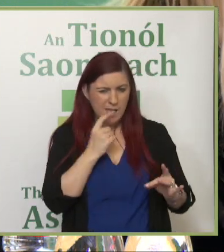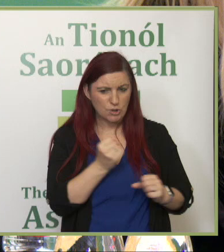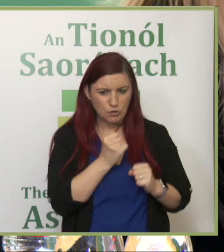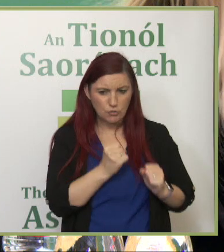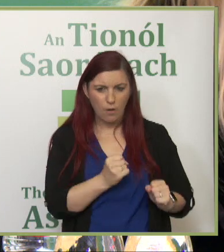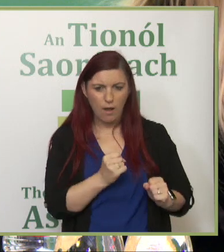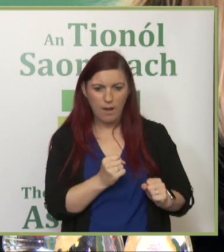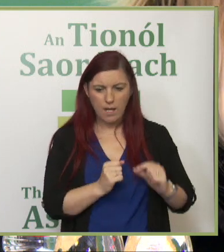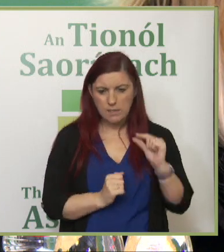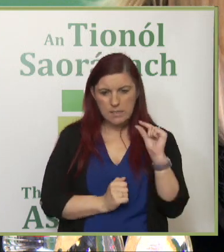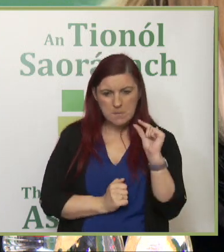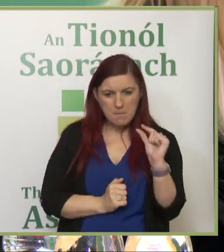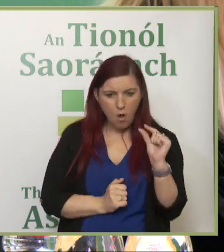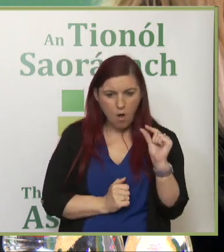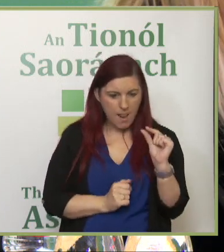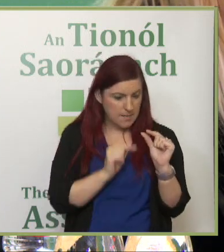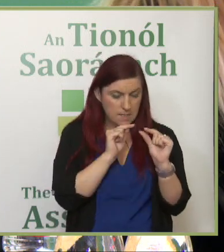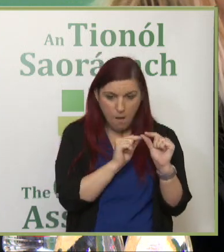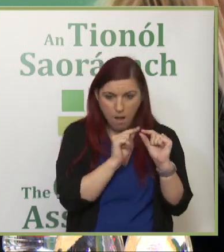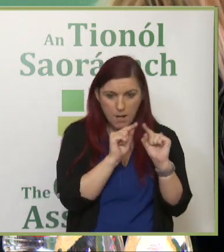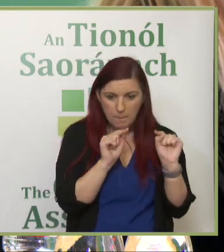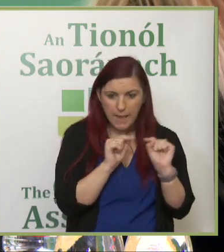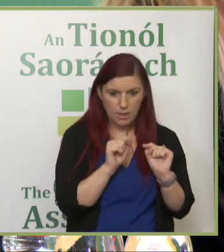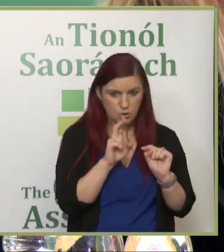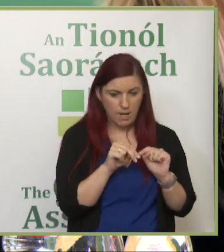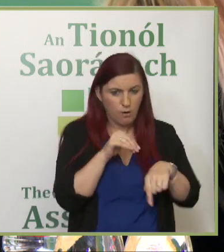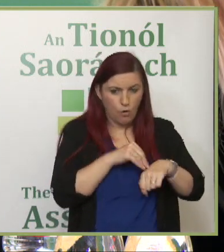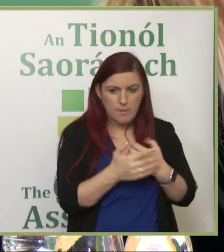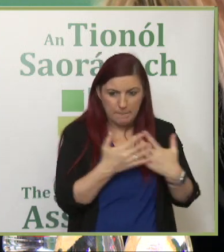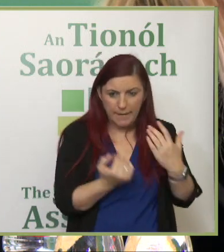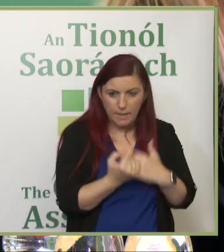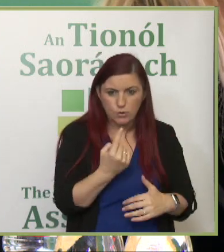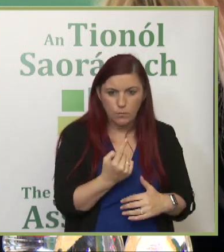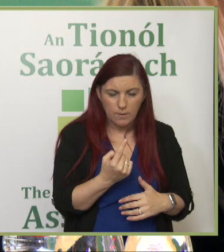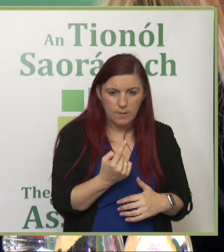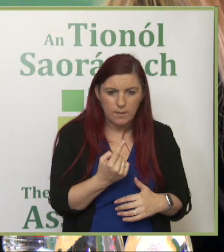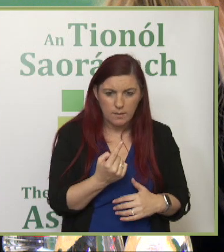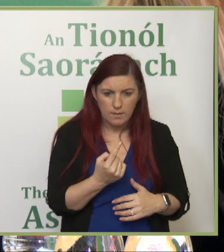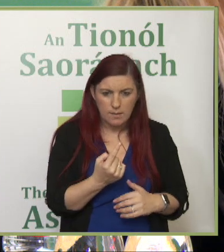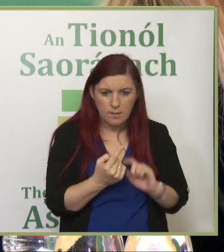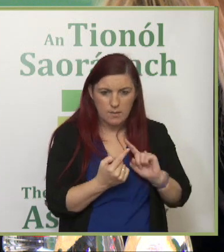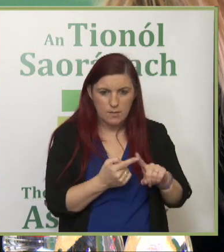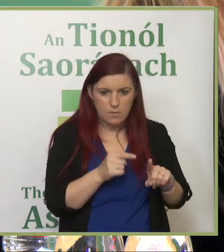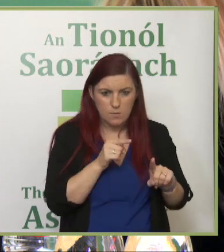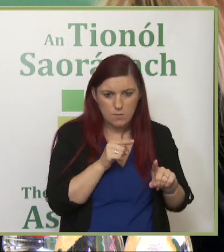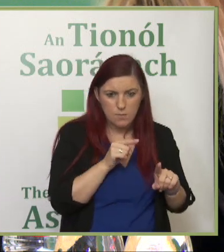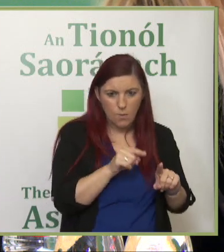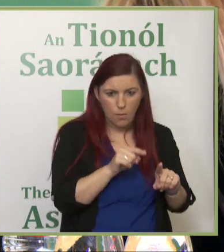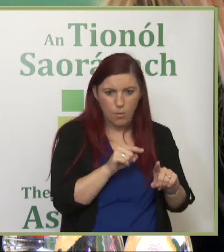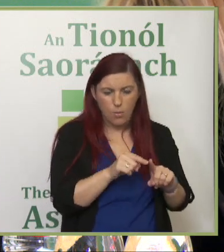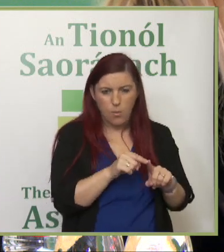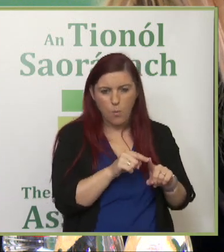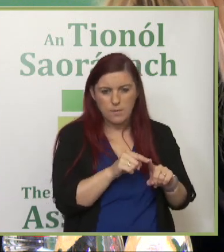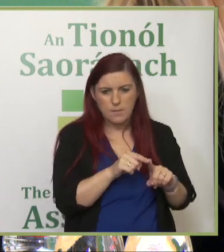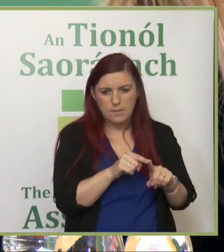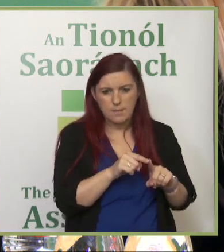small packages it's highly profitable for organised crime groups to produce, and very small packages can represent hundreds of thousands of street doses.